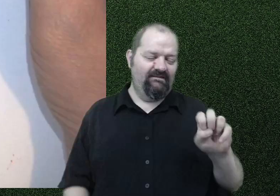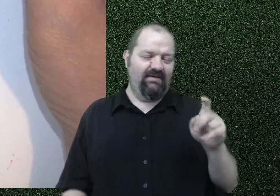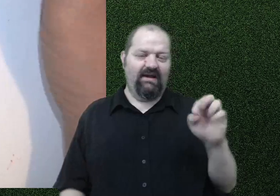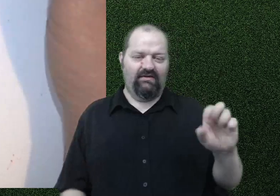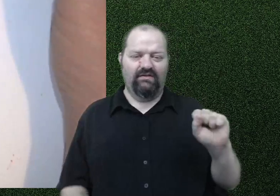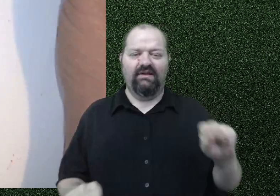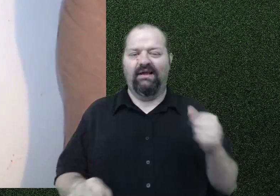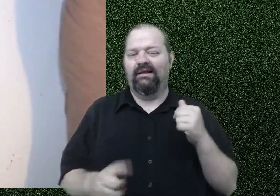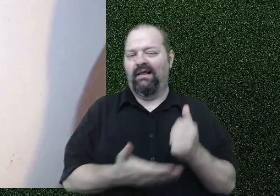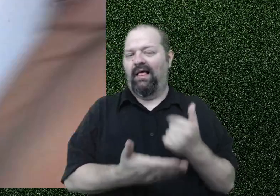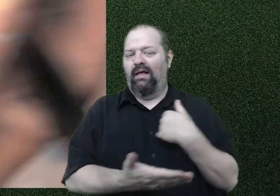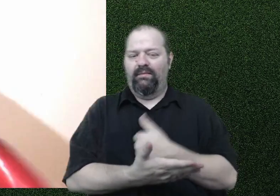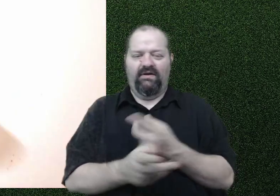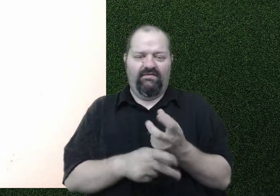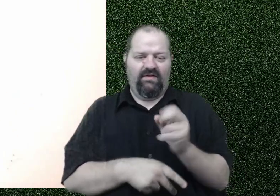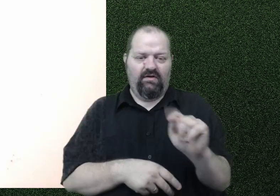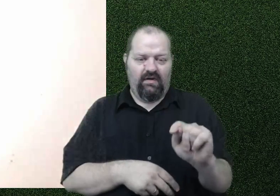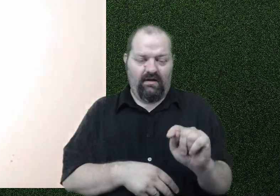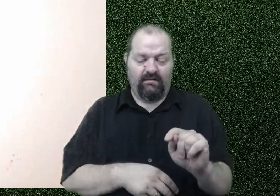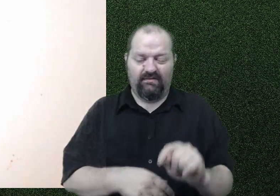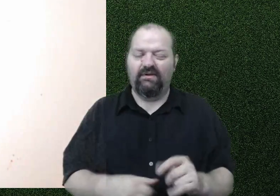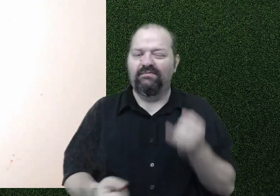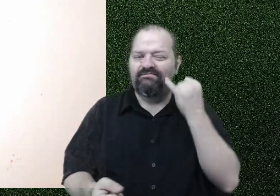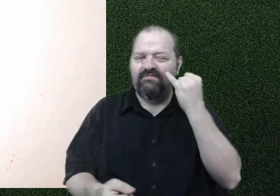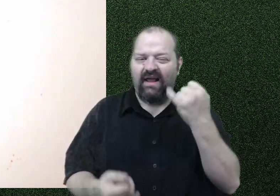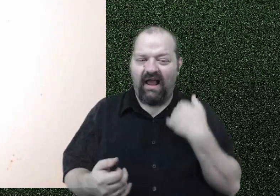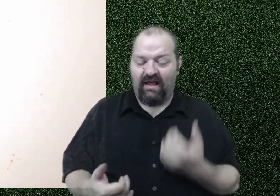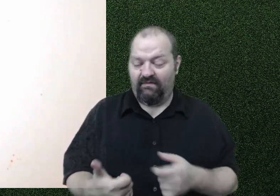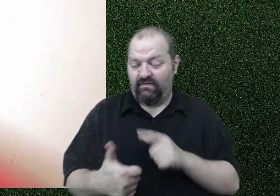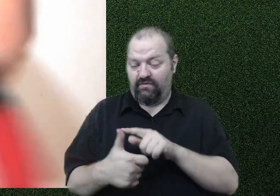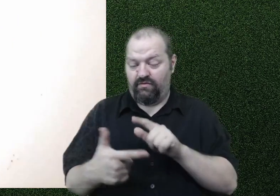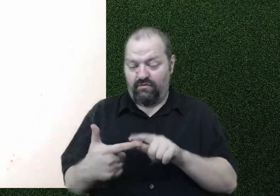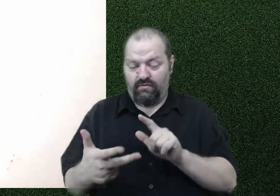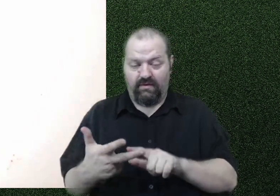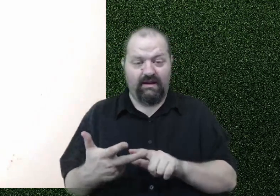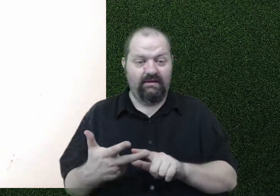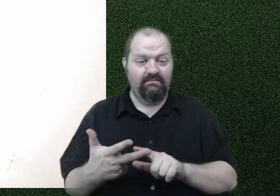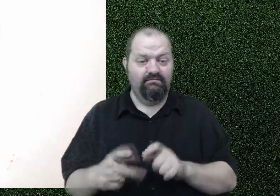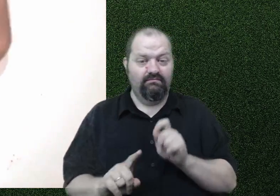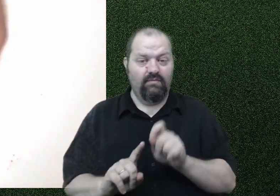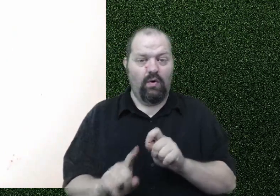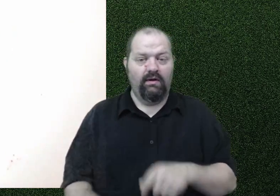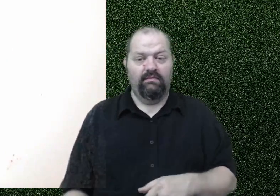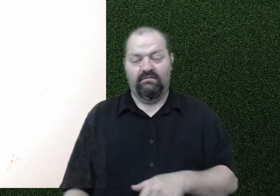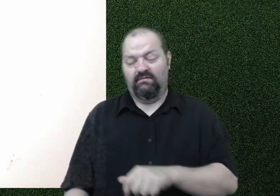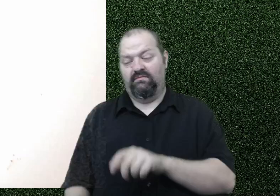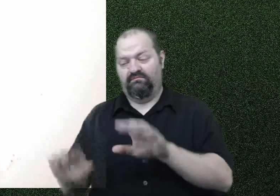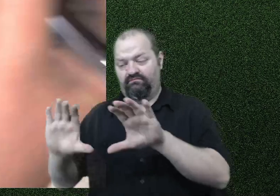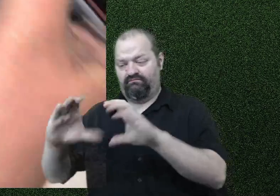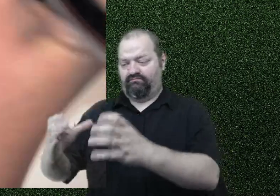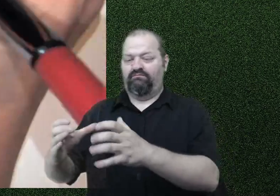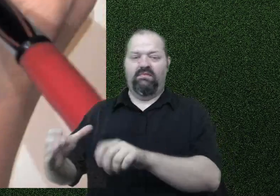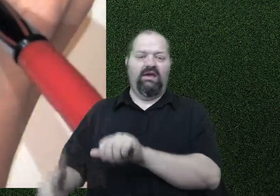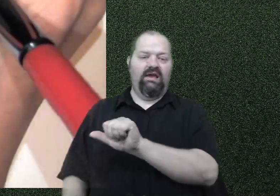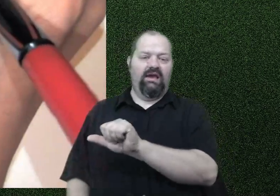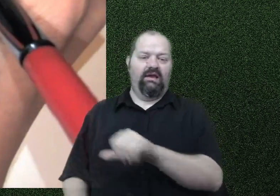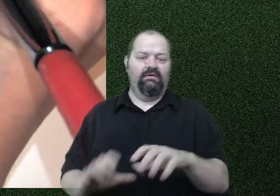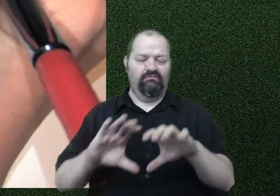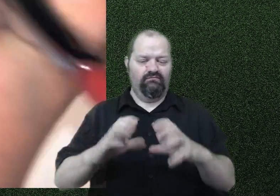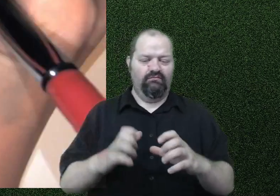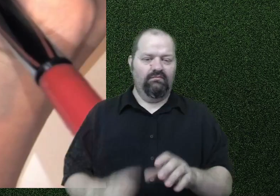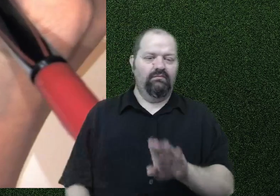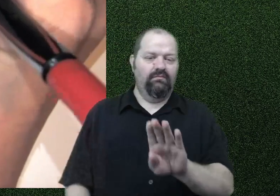let's imagine you've got 3 points. I'm going to call this point A, I call this point B, and this point